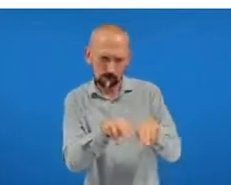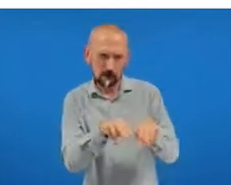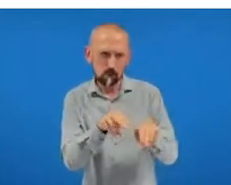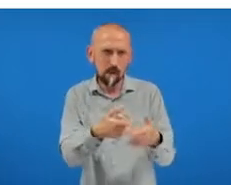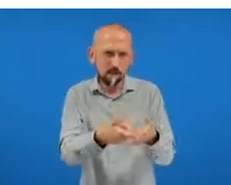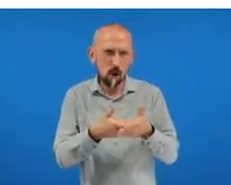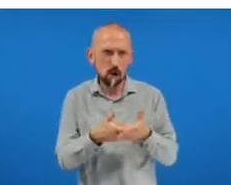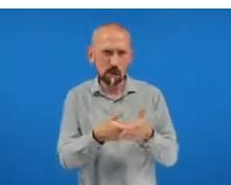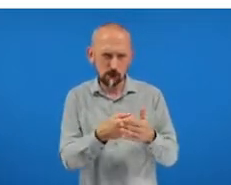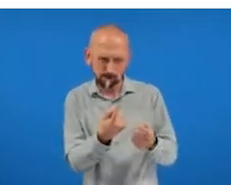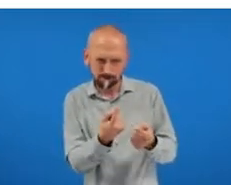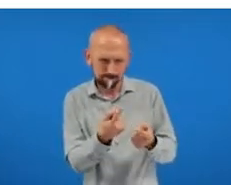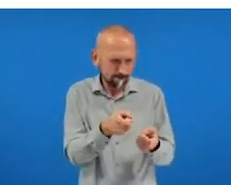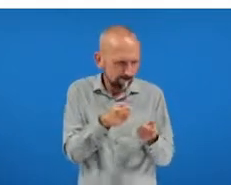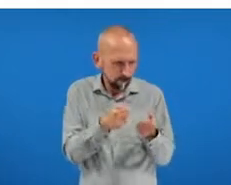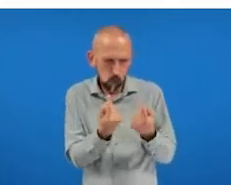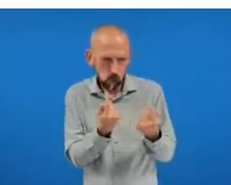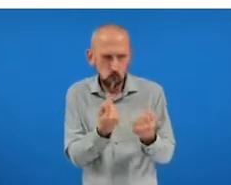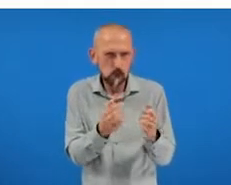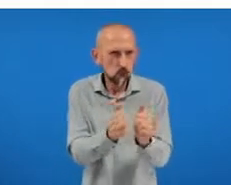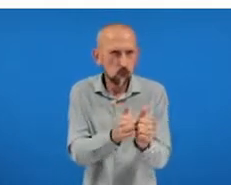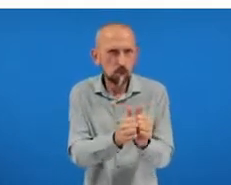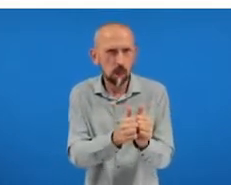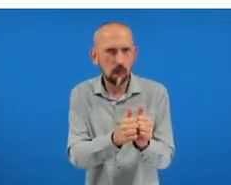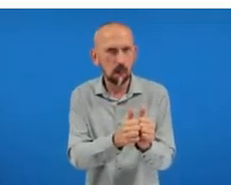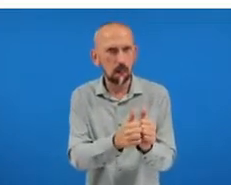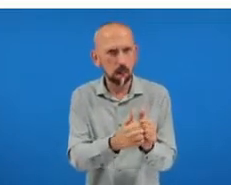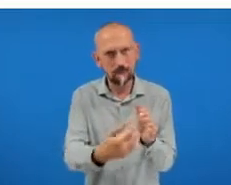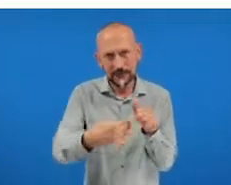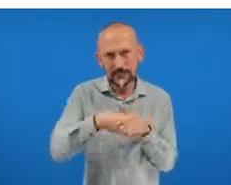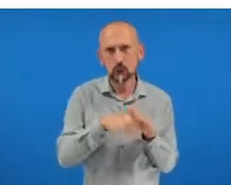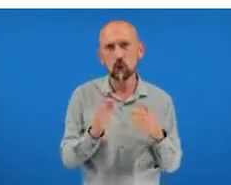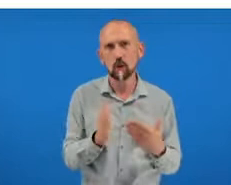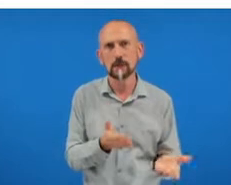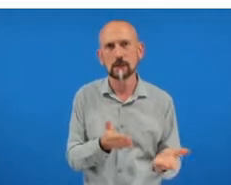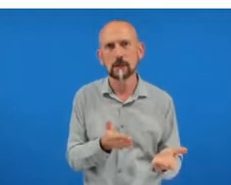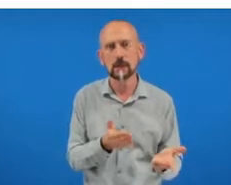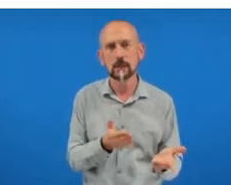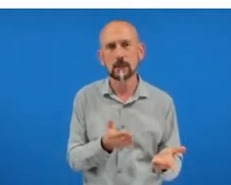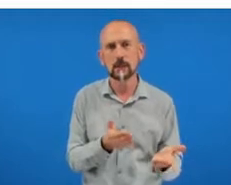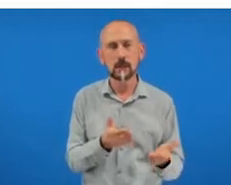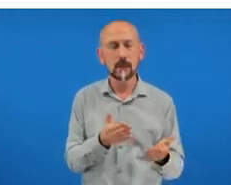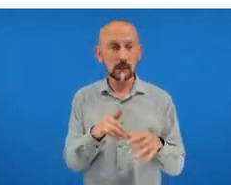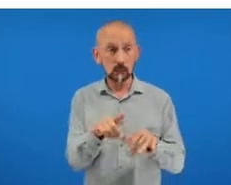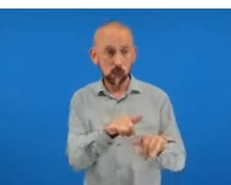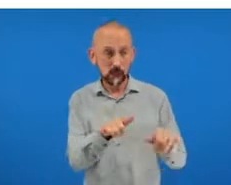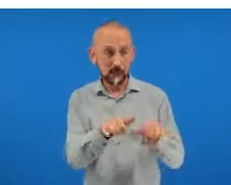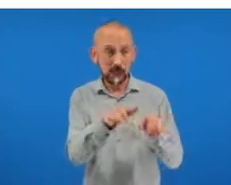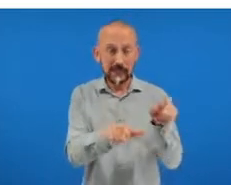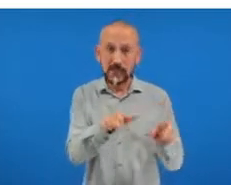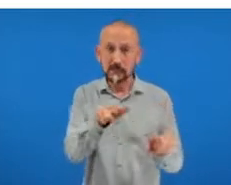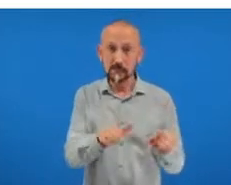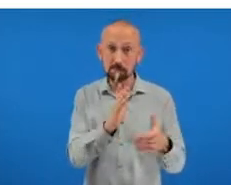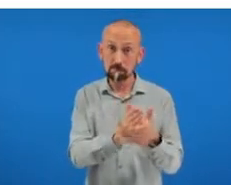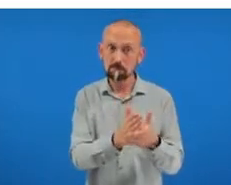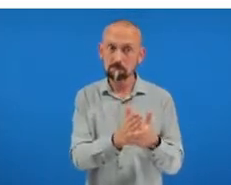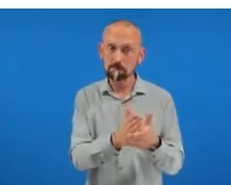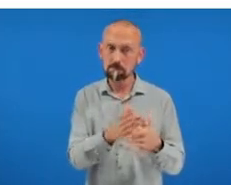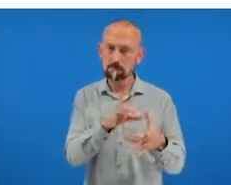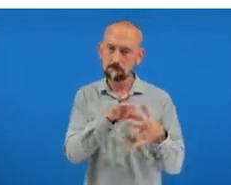would be coming into our services and what would be a suitable case to work with in the remits of primary